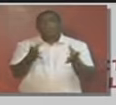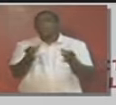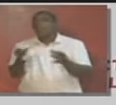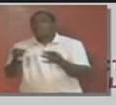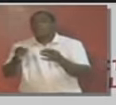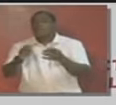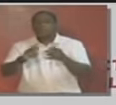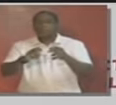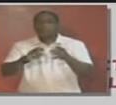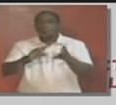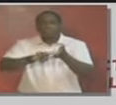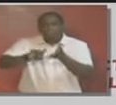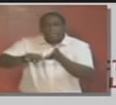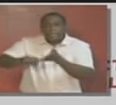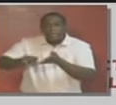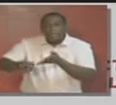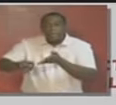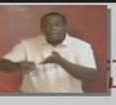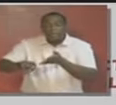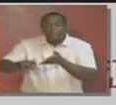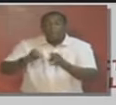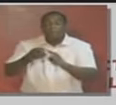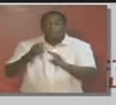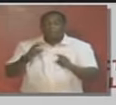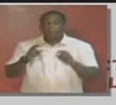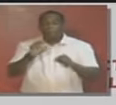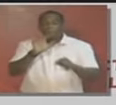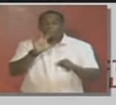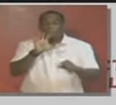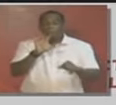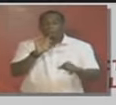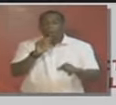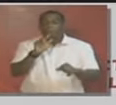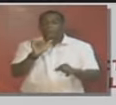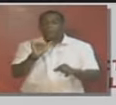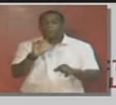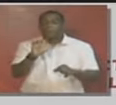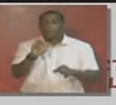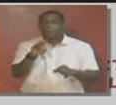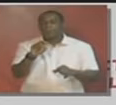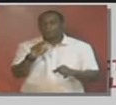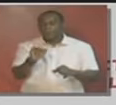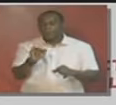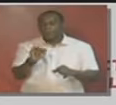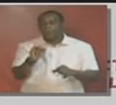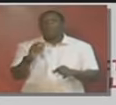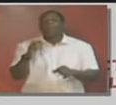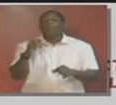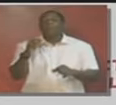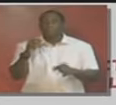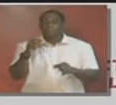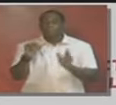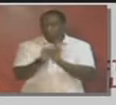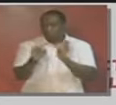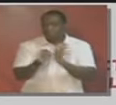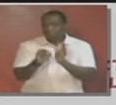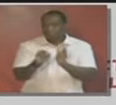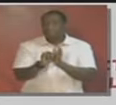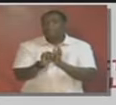Caroni have in fact identified several associated positive cases. Now, what